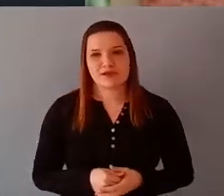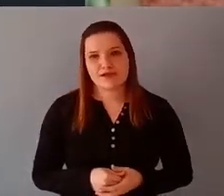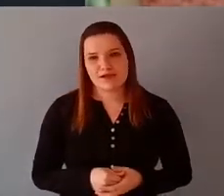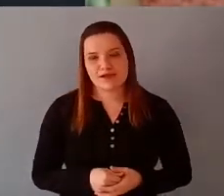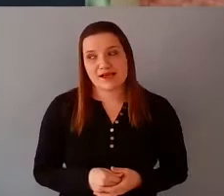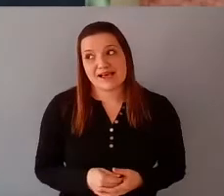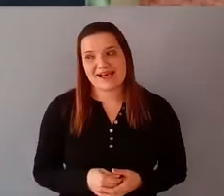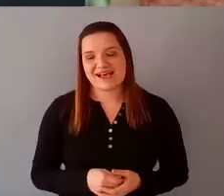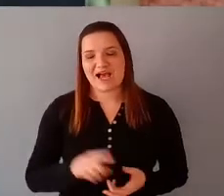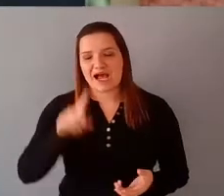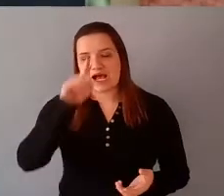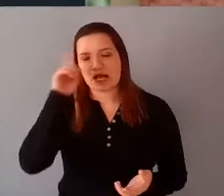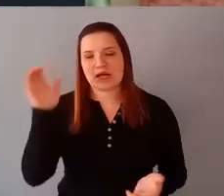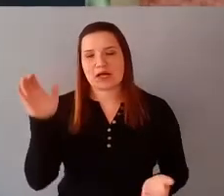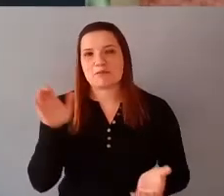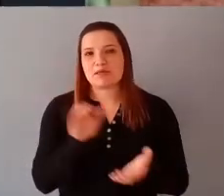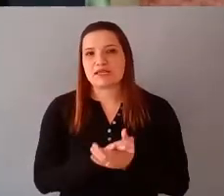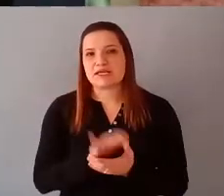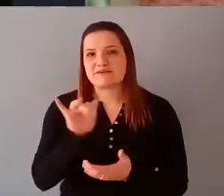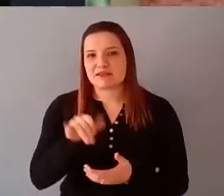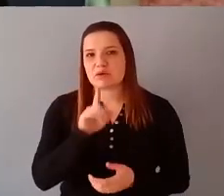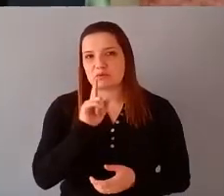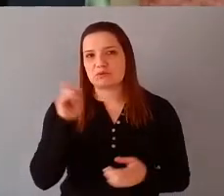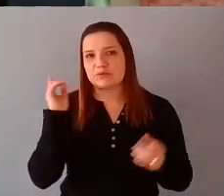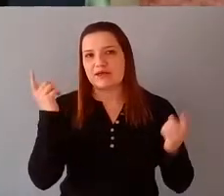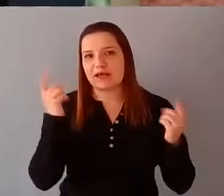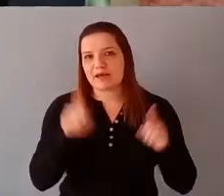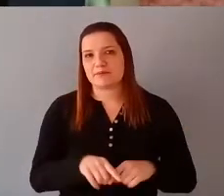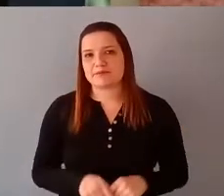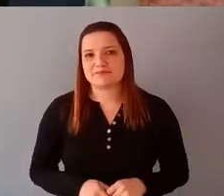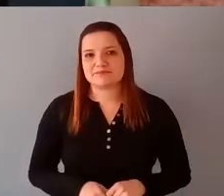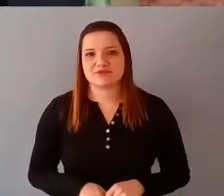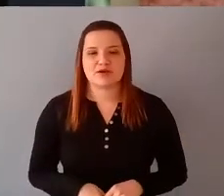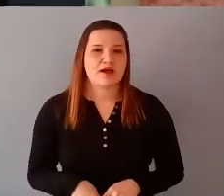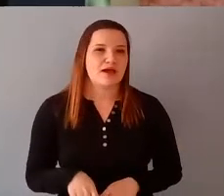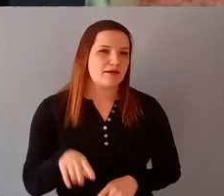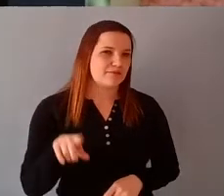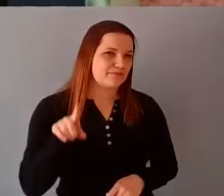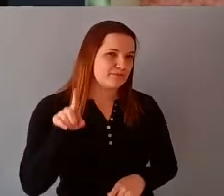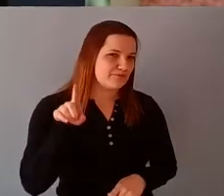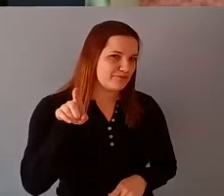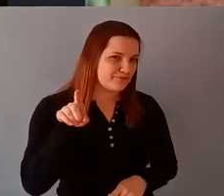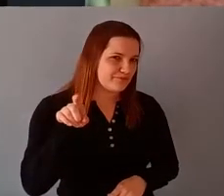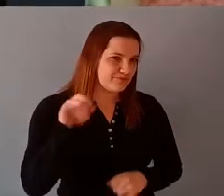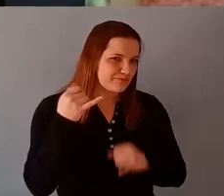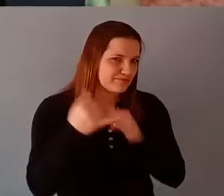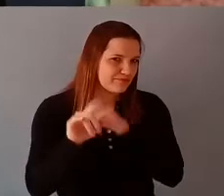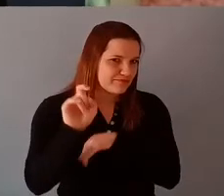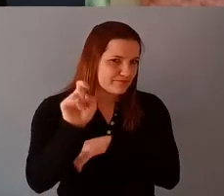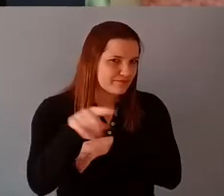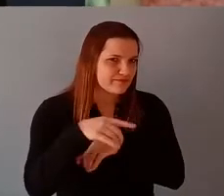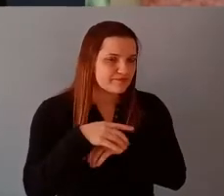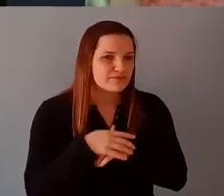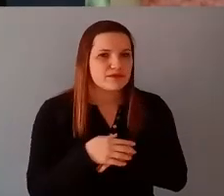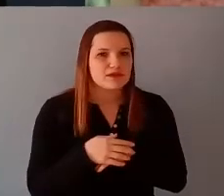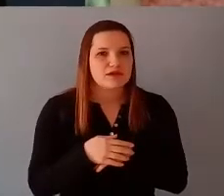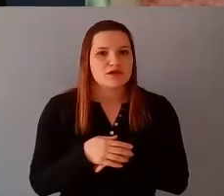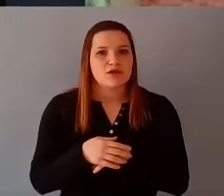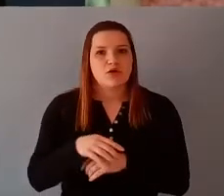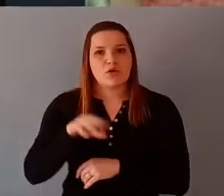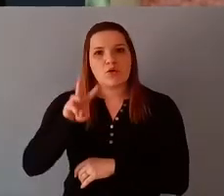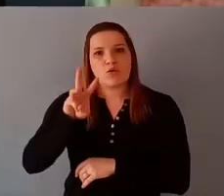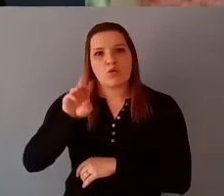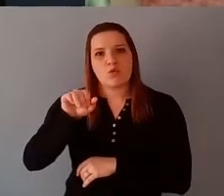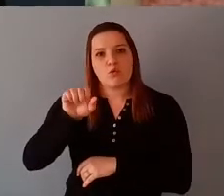I fully believe that that will happen. Okay, so I'm going to pick your brain with this final question. So is